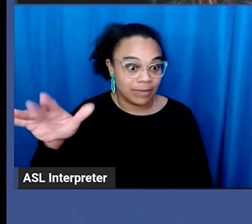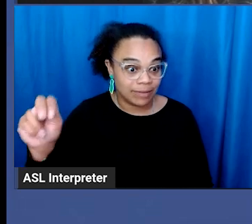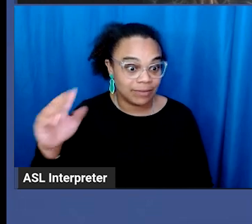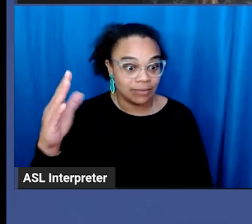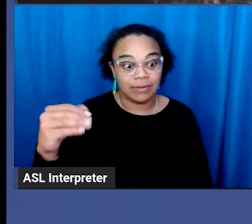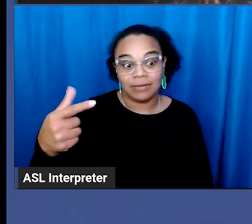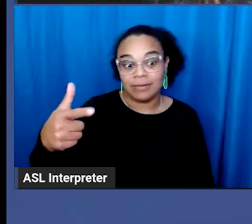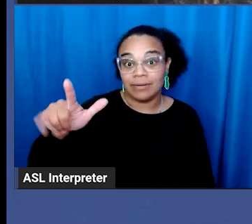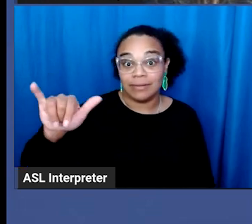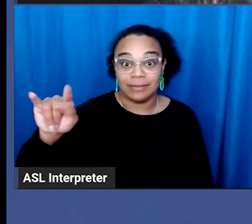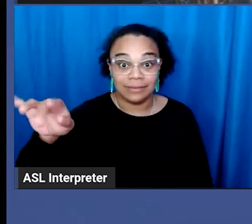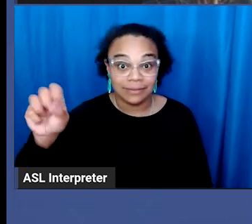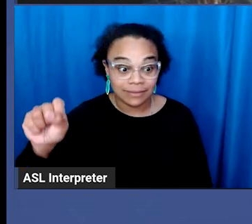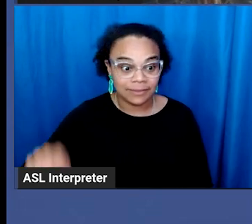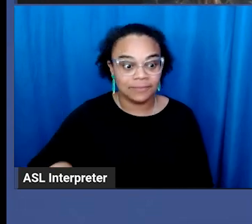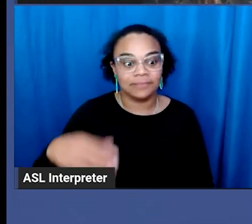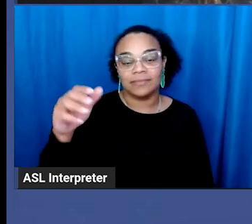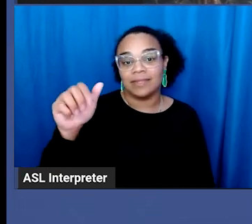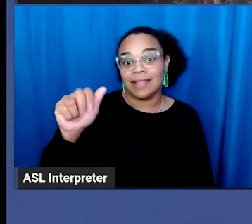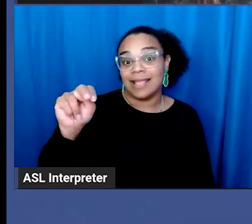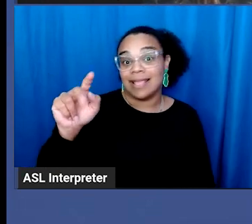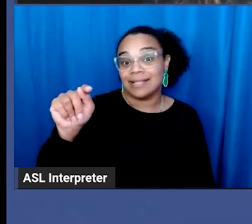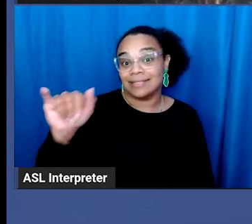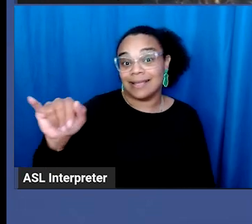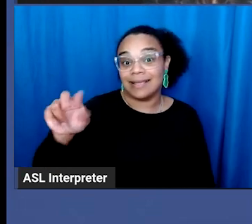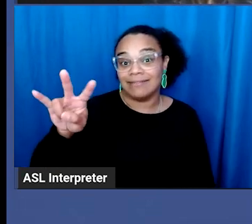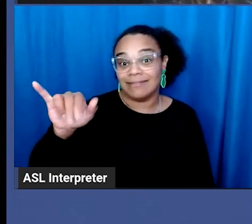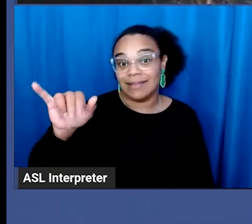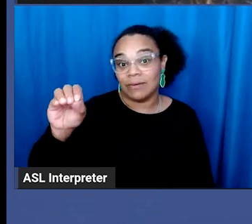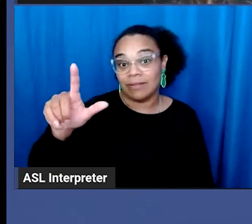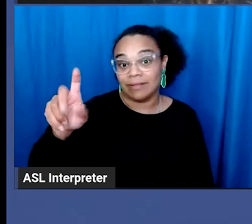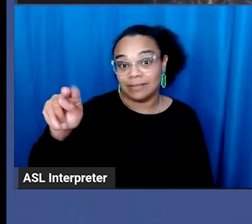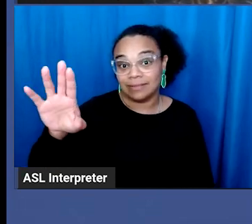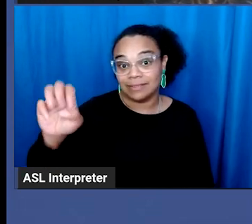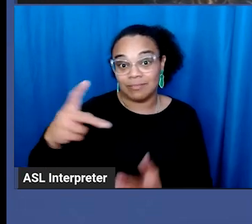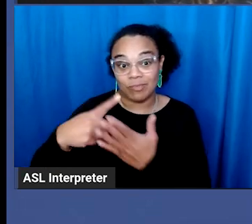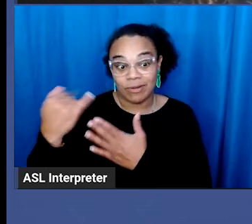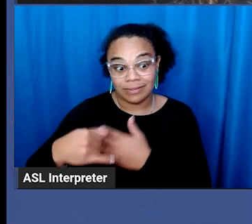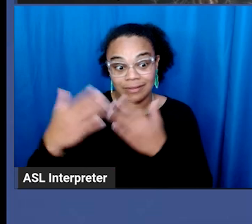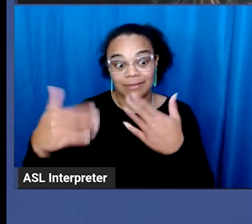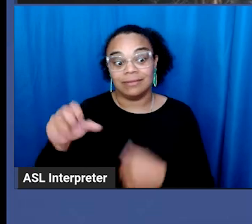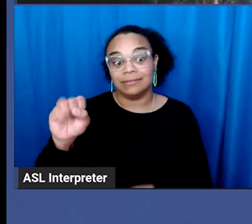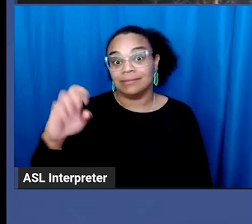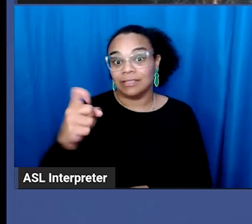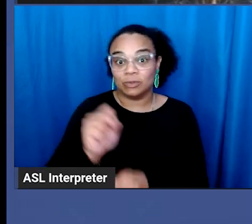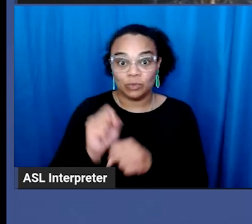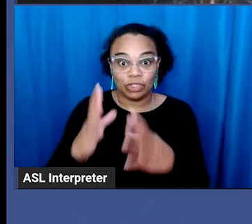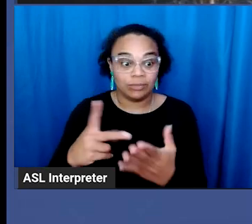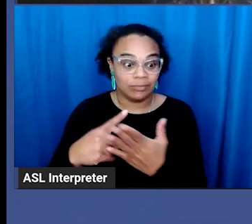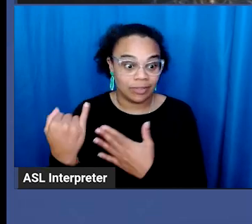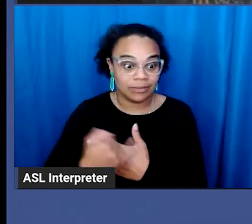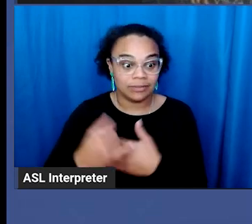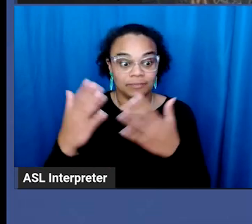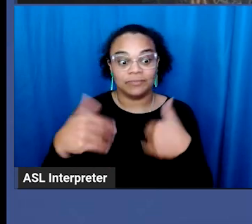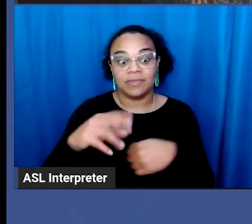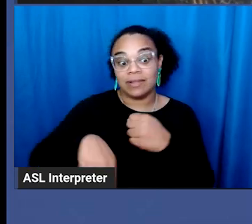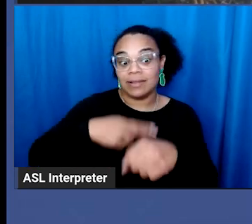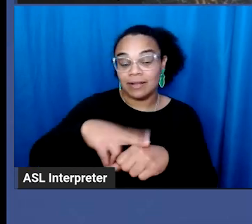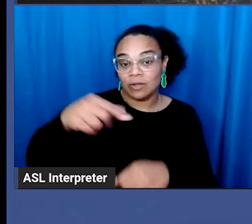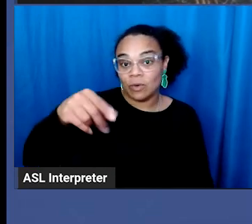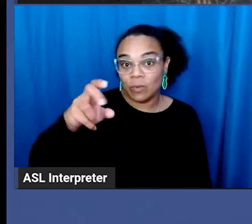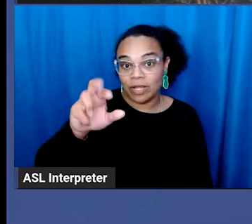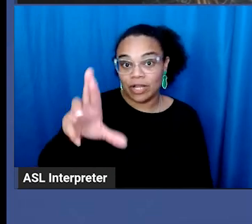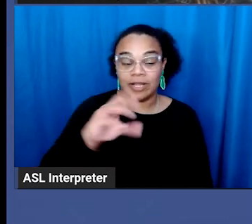Glitz, the Anti-Violence Project, the Sex Worker Project, National Queer and